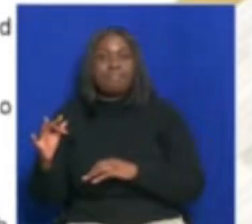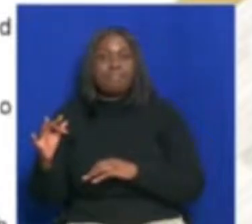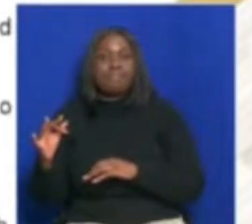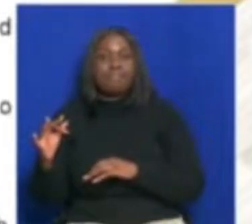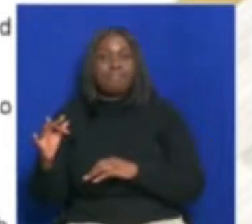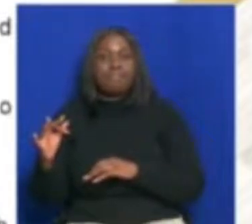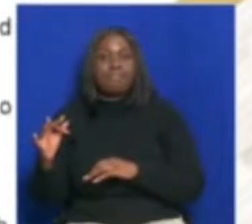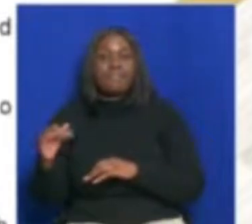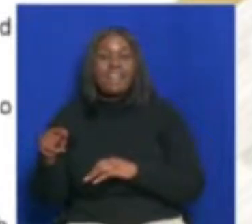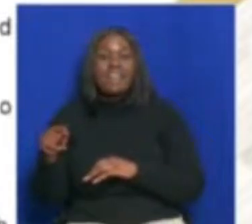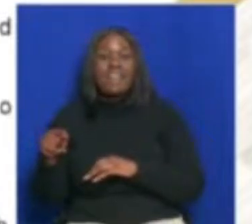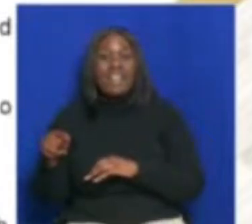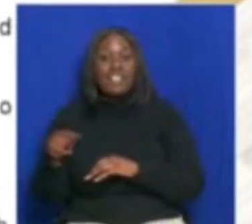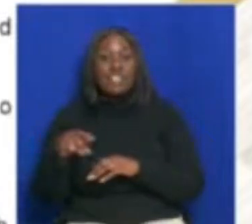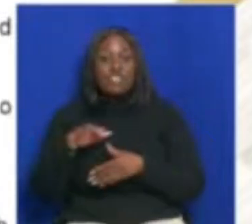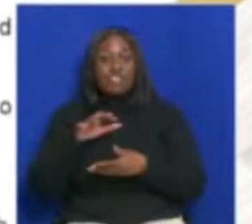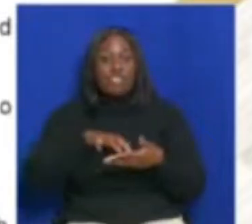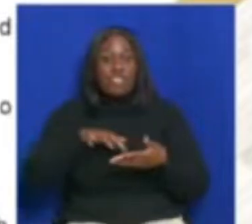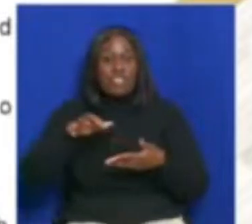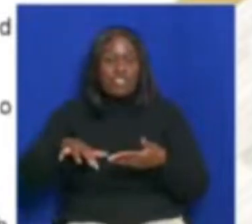papers.